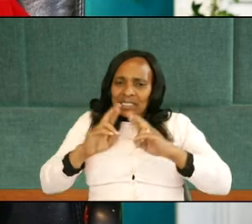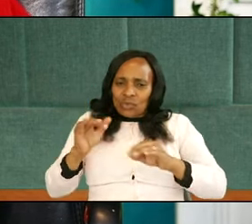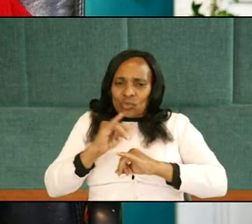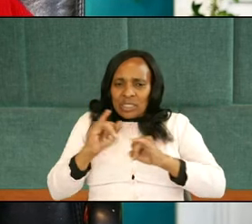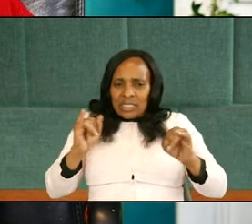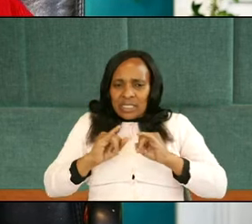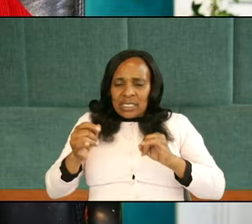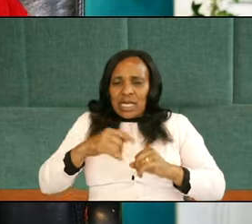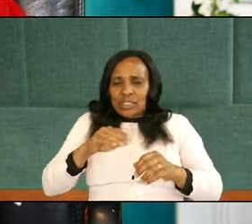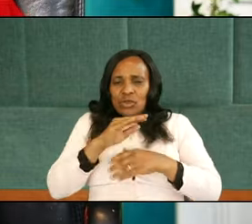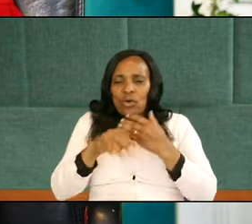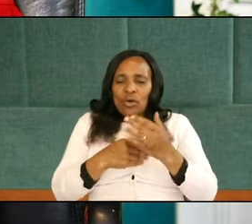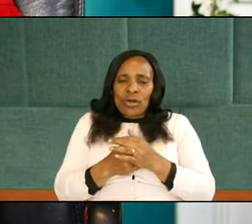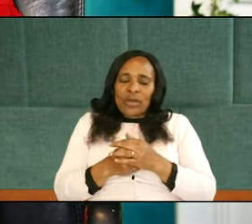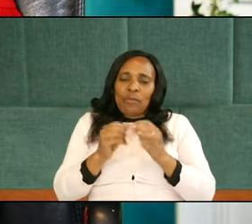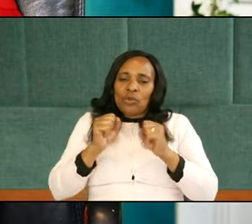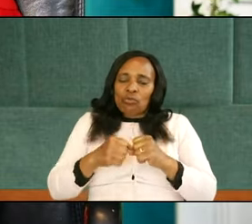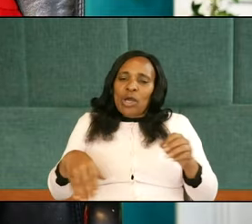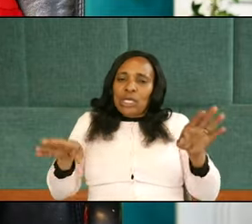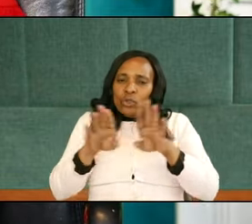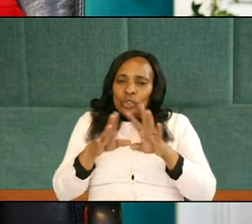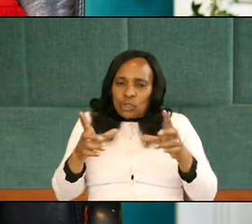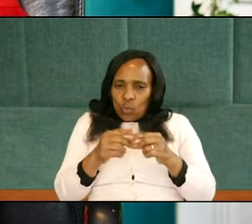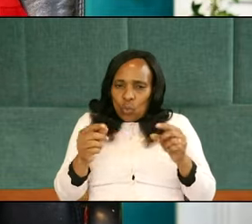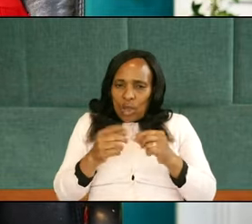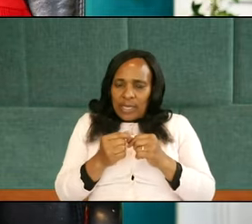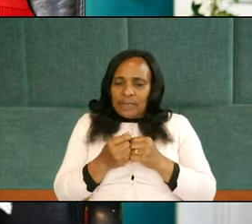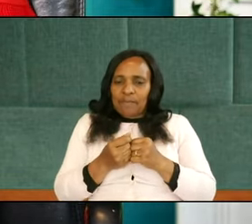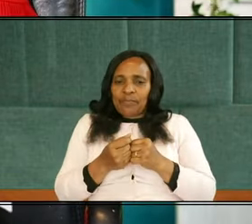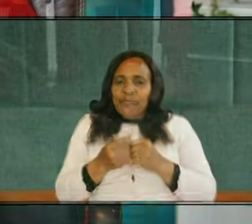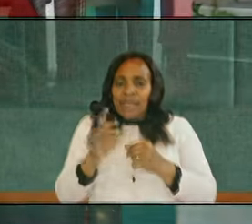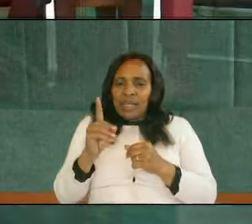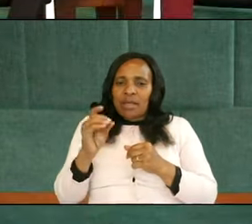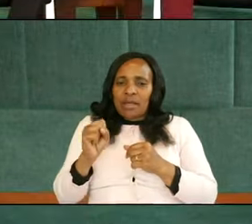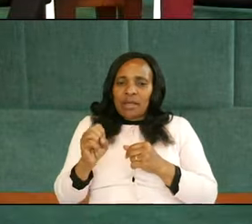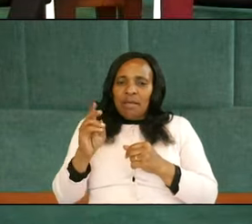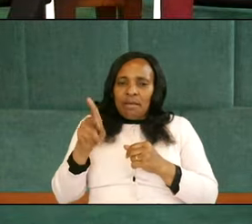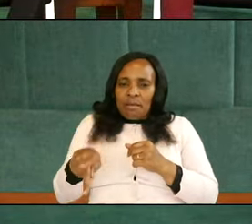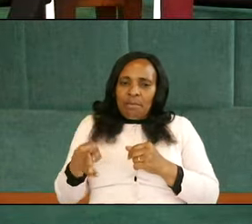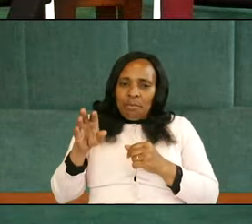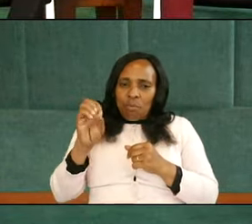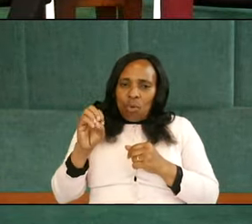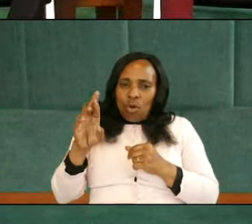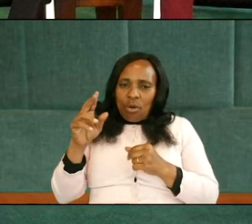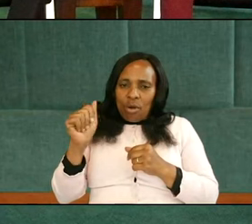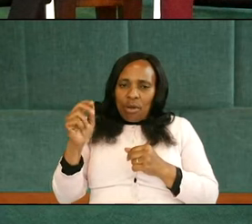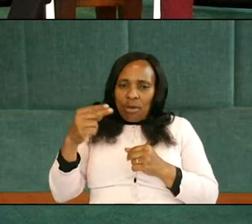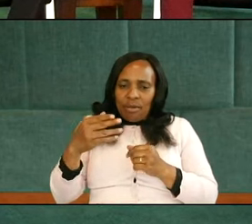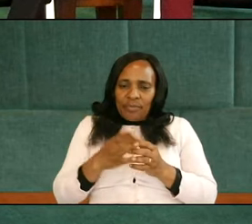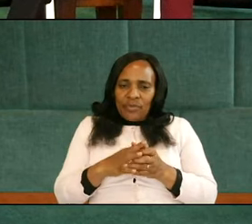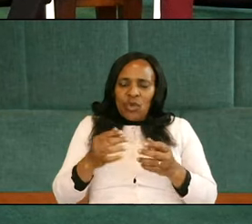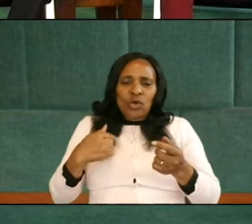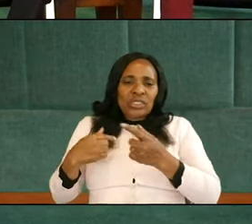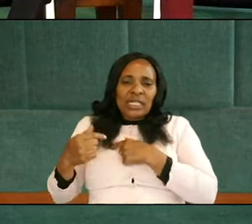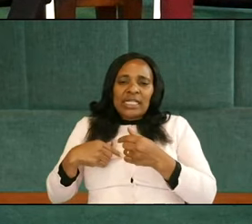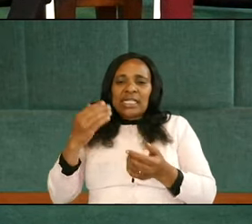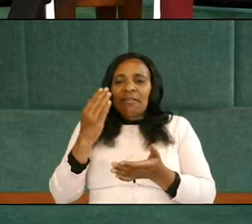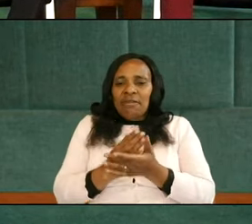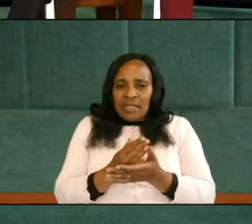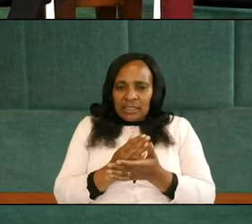maybe we can have parting shots from each one of you. Let me start with Debbie. So considering the fact